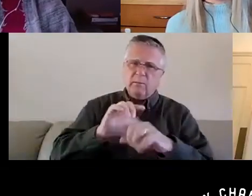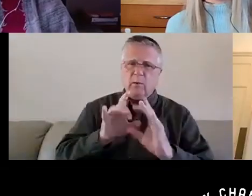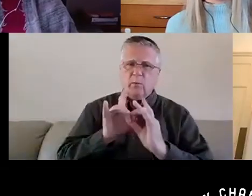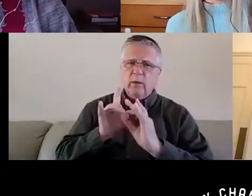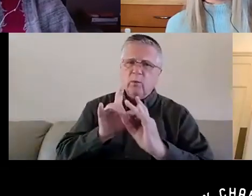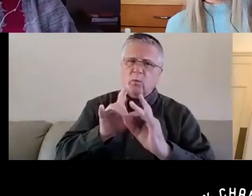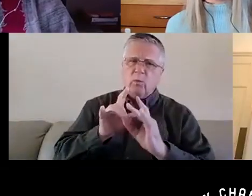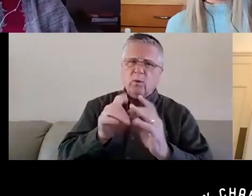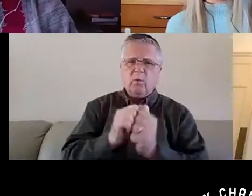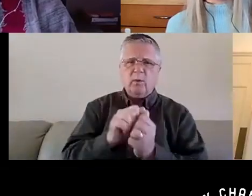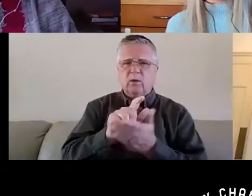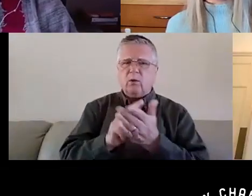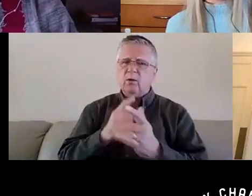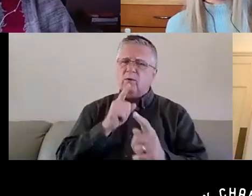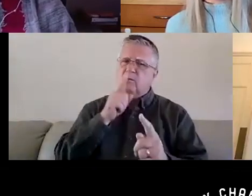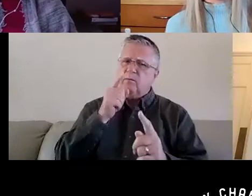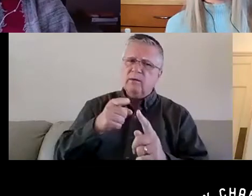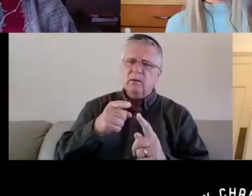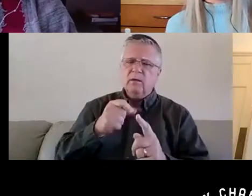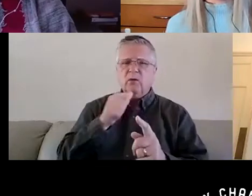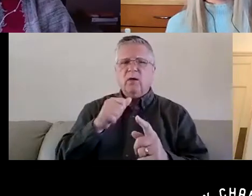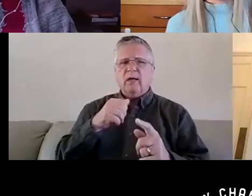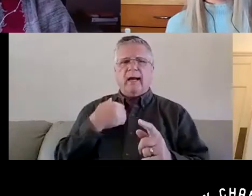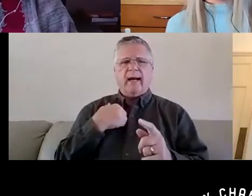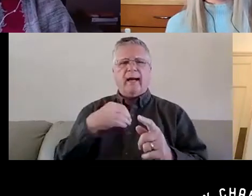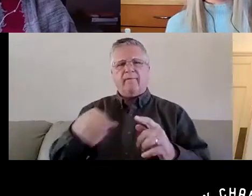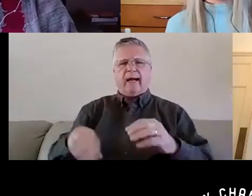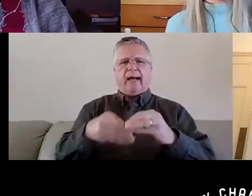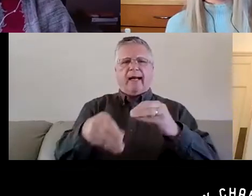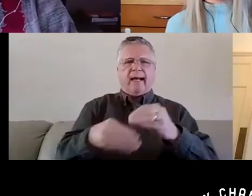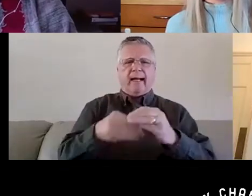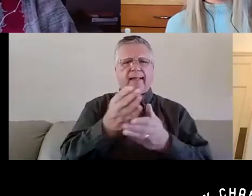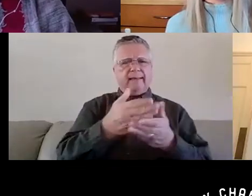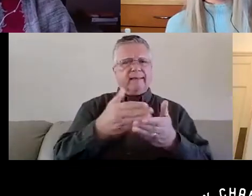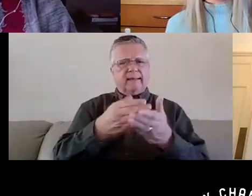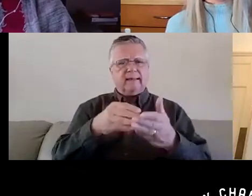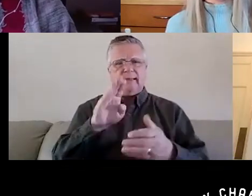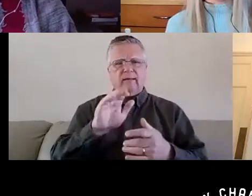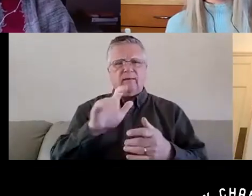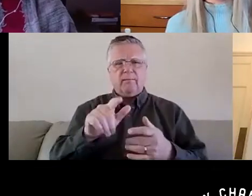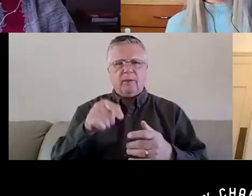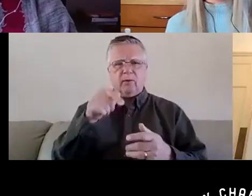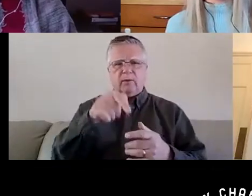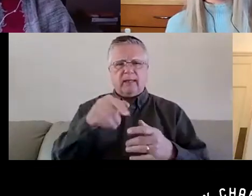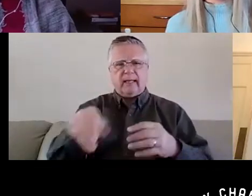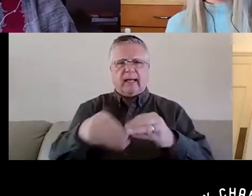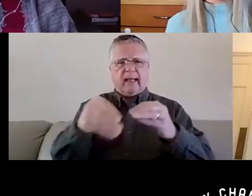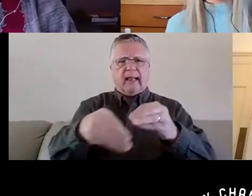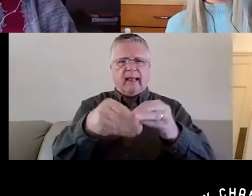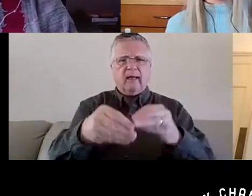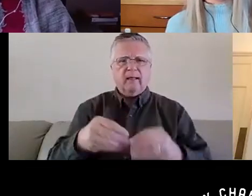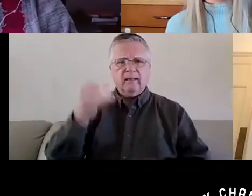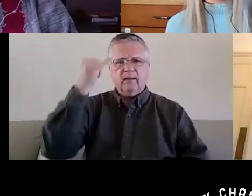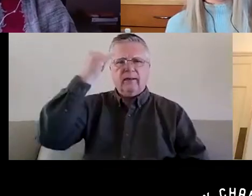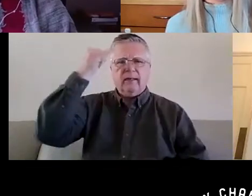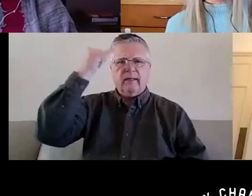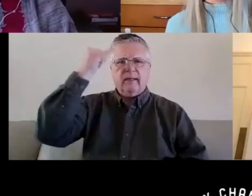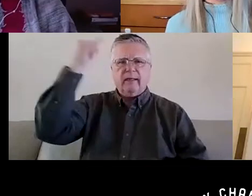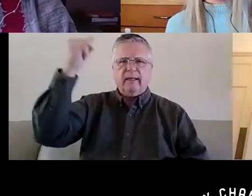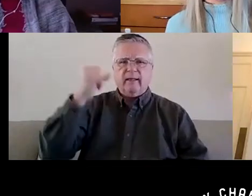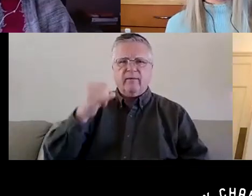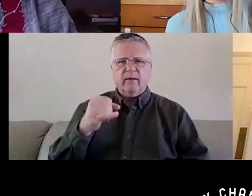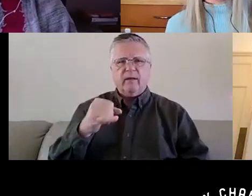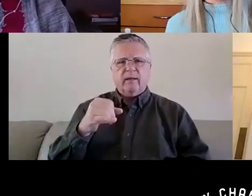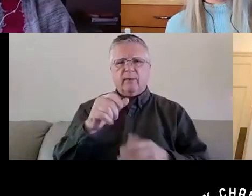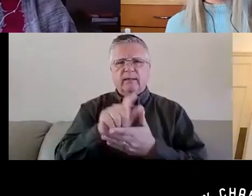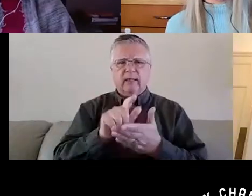intentionally not add it as sections of the existing bill for that very reason, so that if there was a legal challenge to this